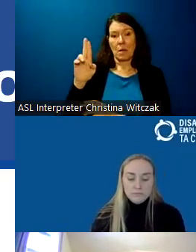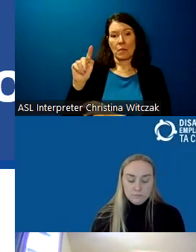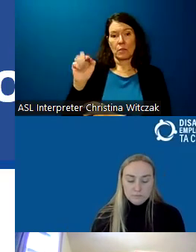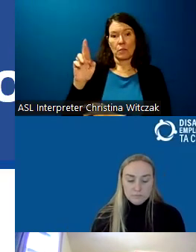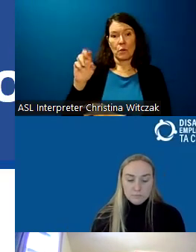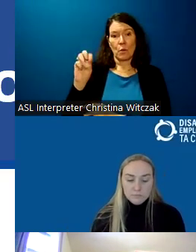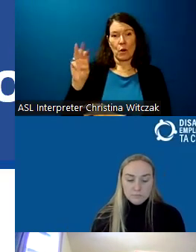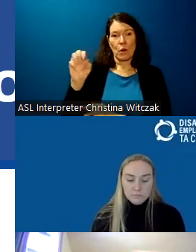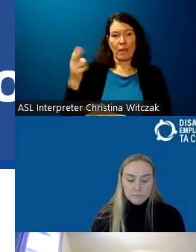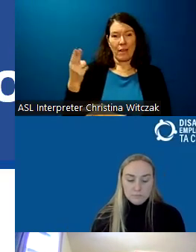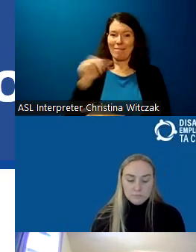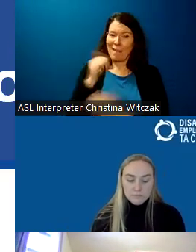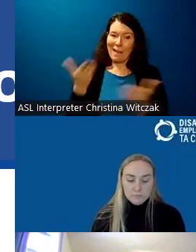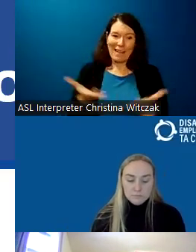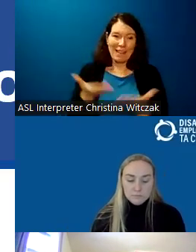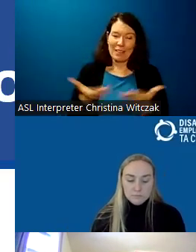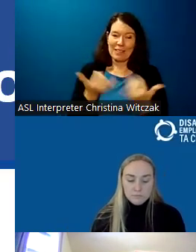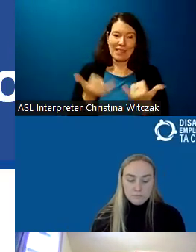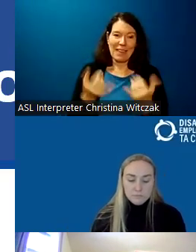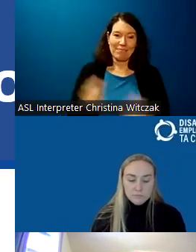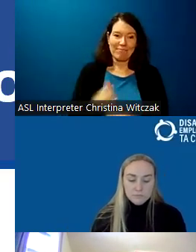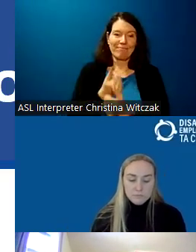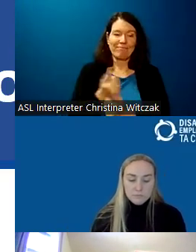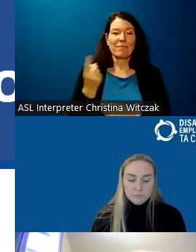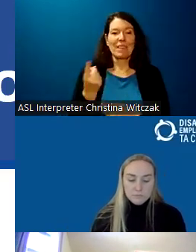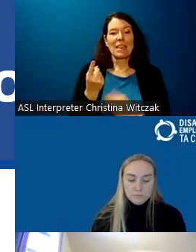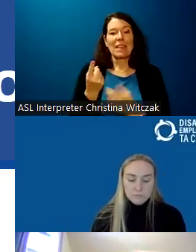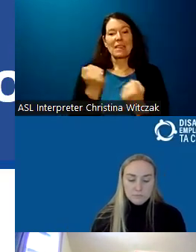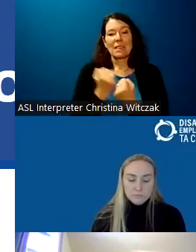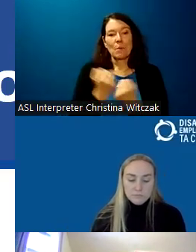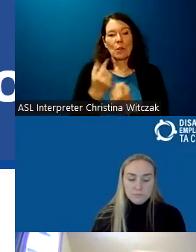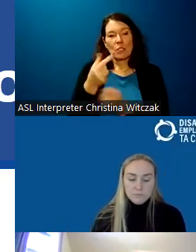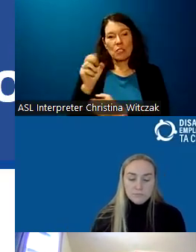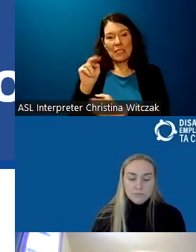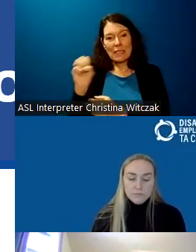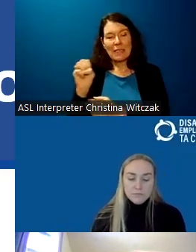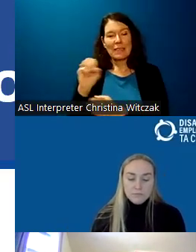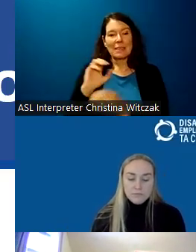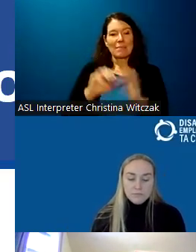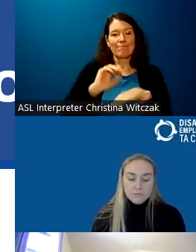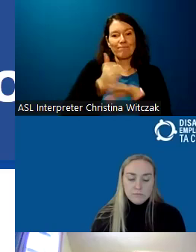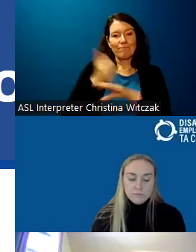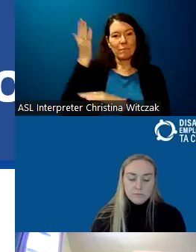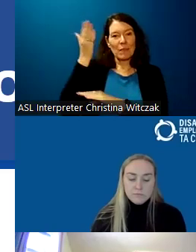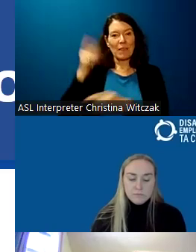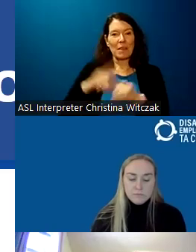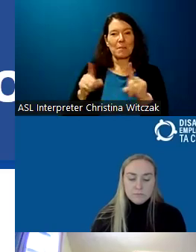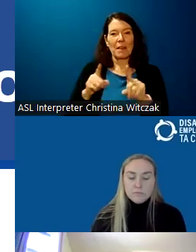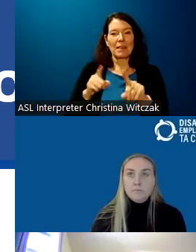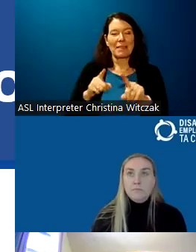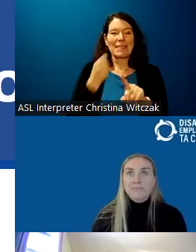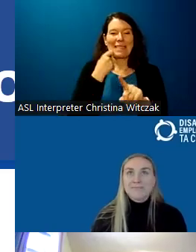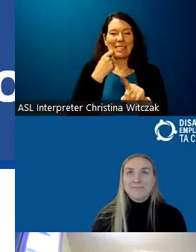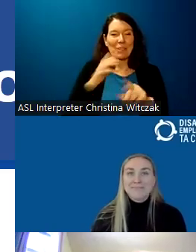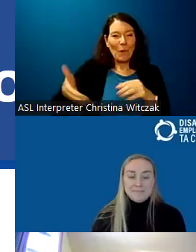isn't going to be here with us today. He did support Jean in developing this presentation, but he has just welcomed a grandbaby, so he will